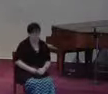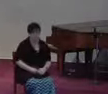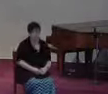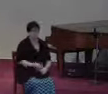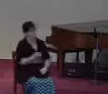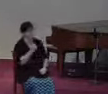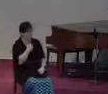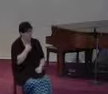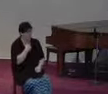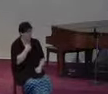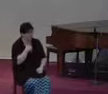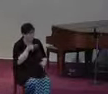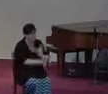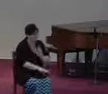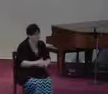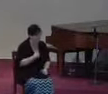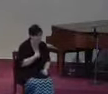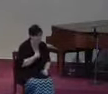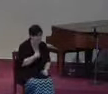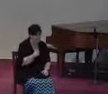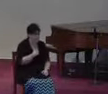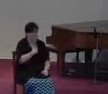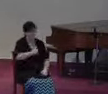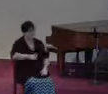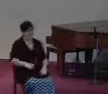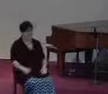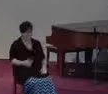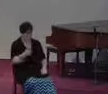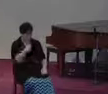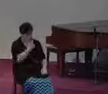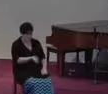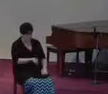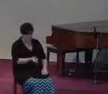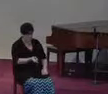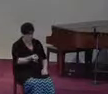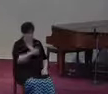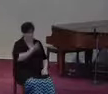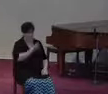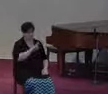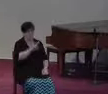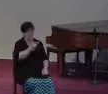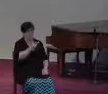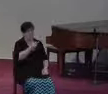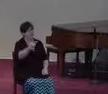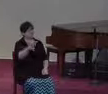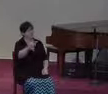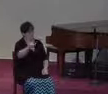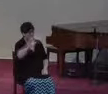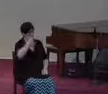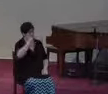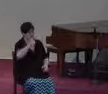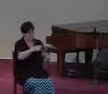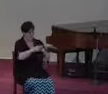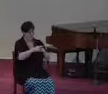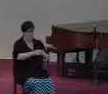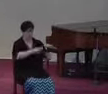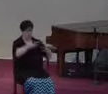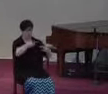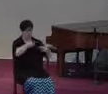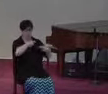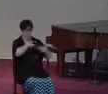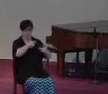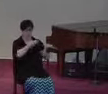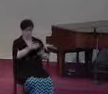I am cheap. Can I just tell you? Frugal is the better word. Responsible.